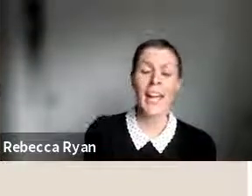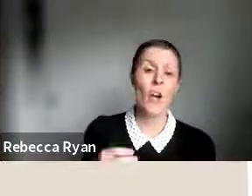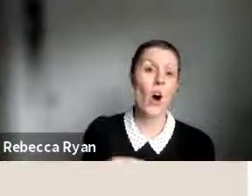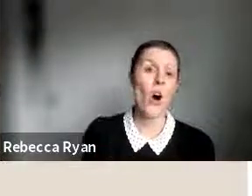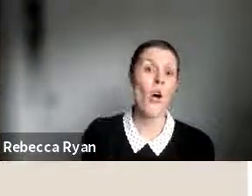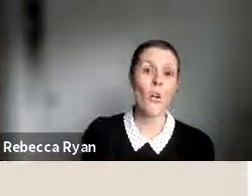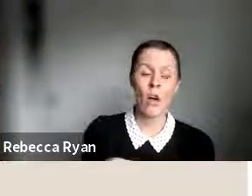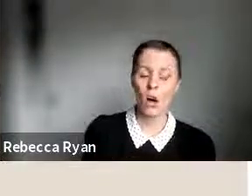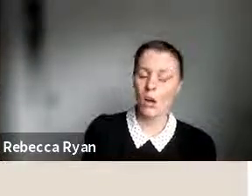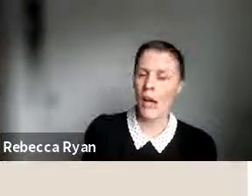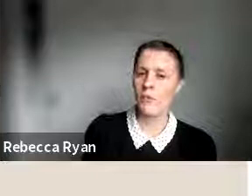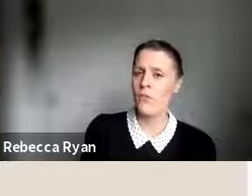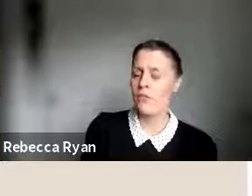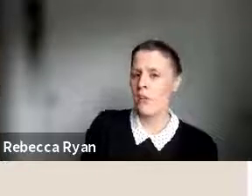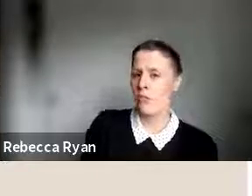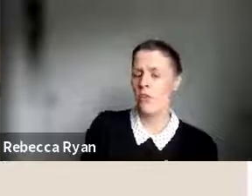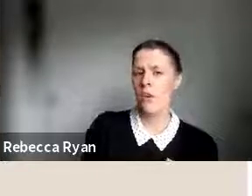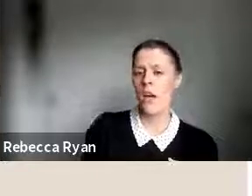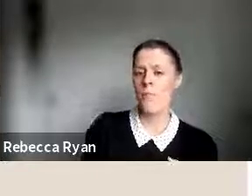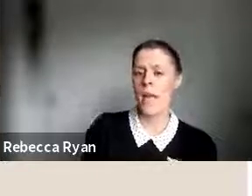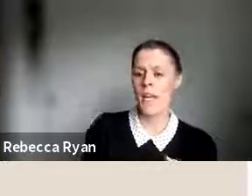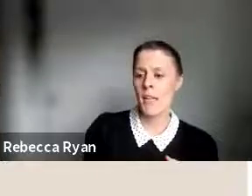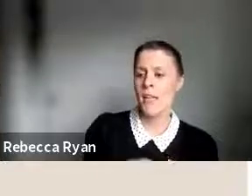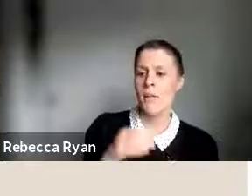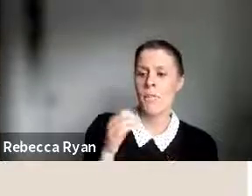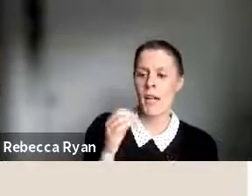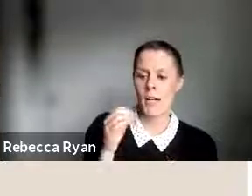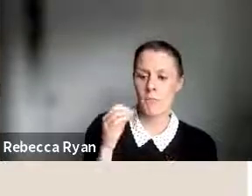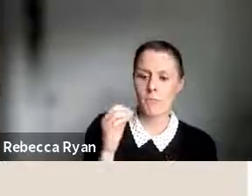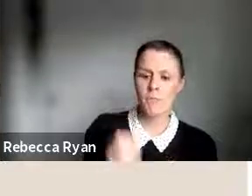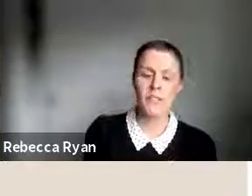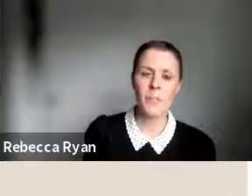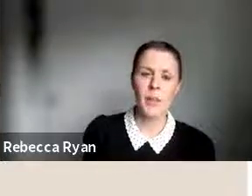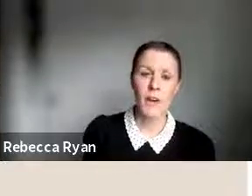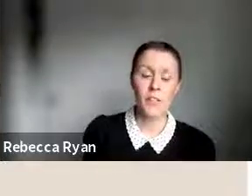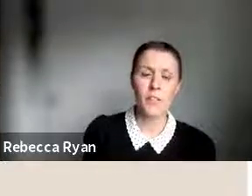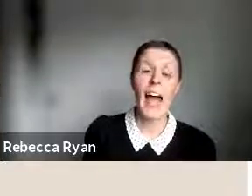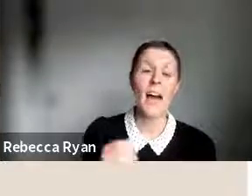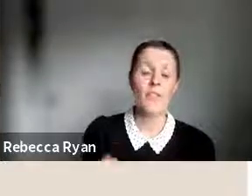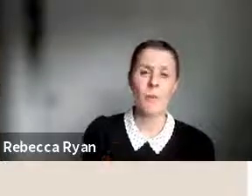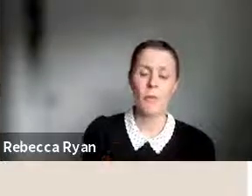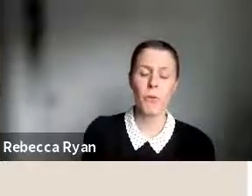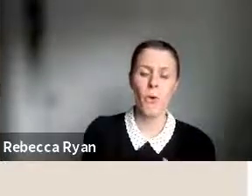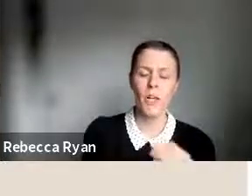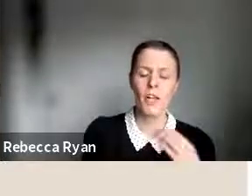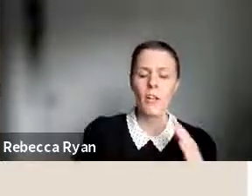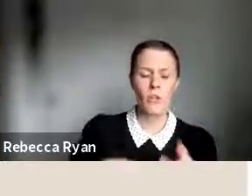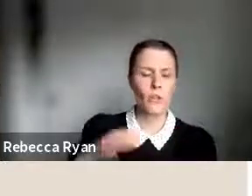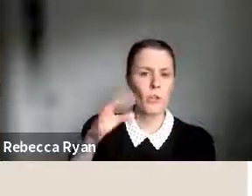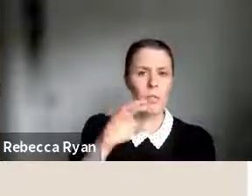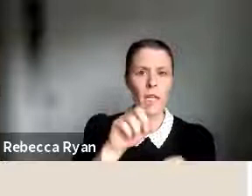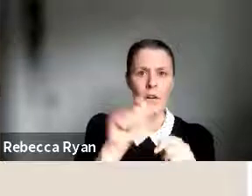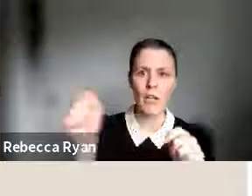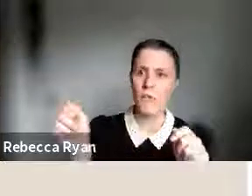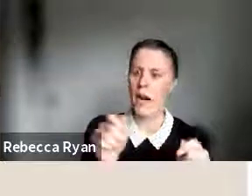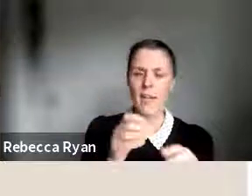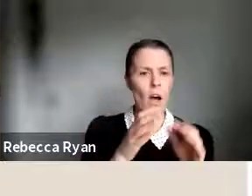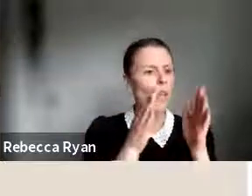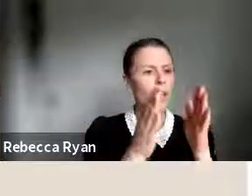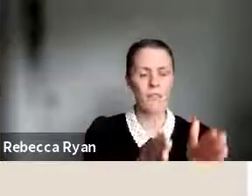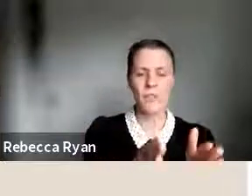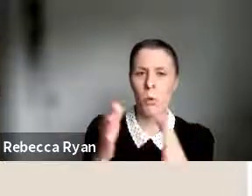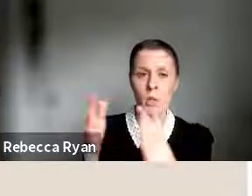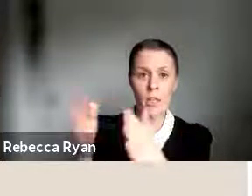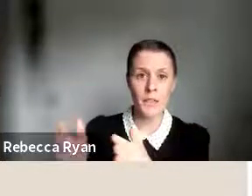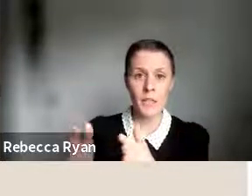do, and all adverse events for any vaccine manufacturers have to be reported. So you can play around and find